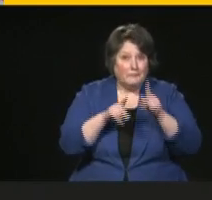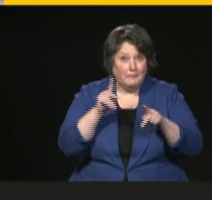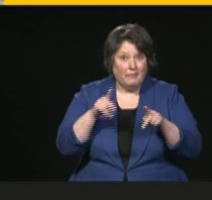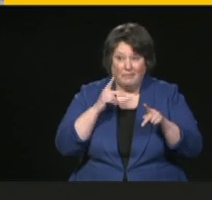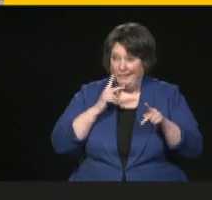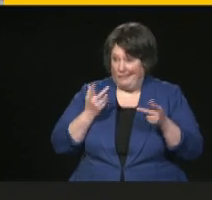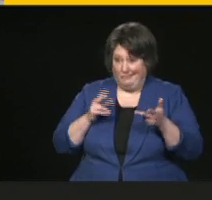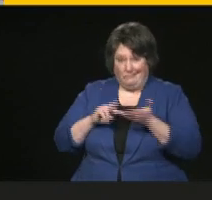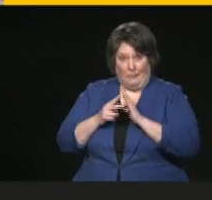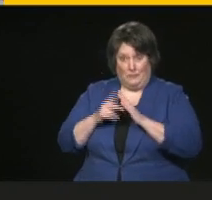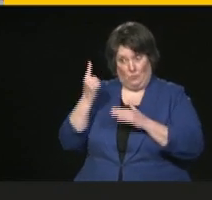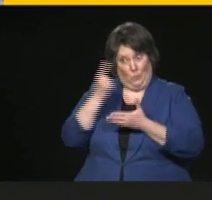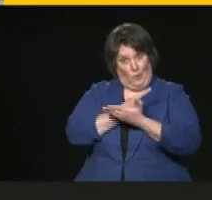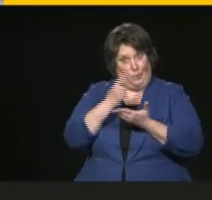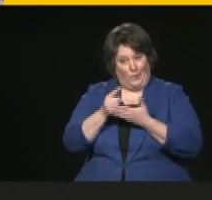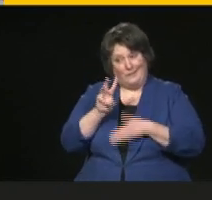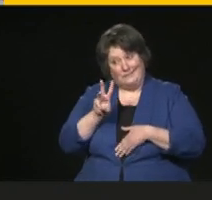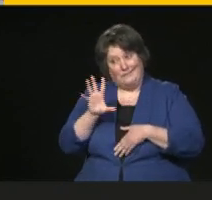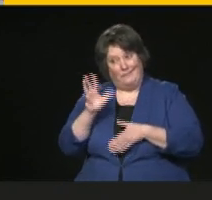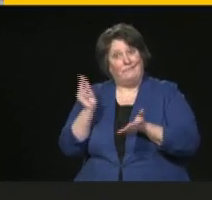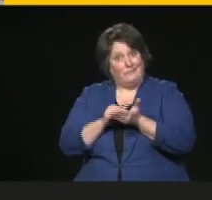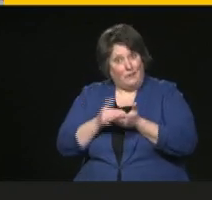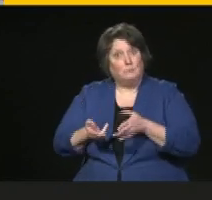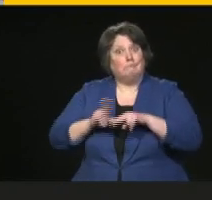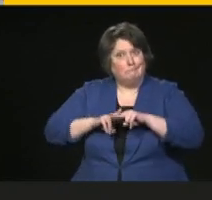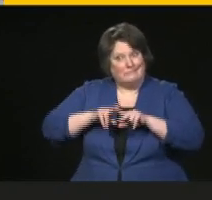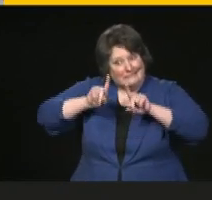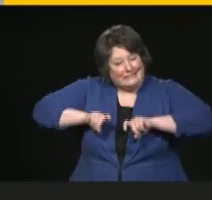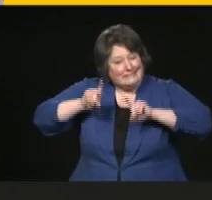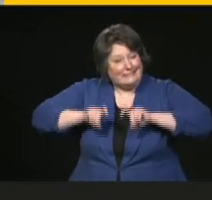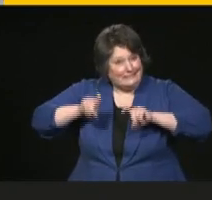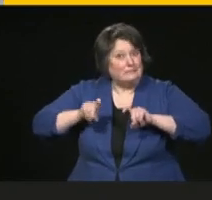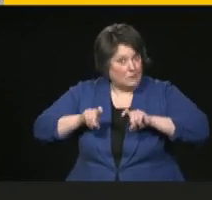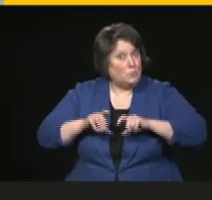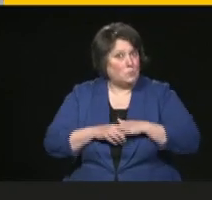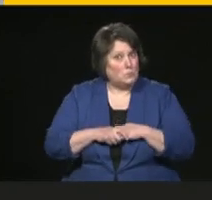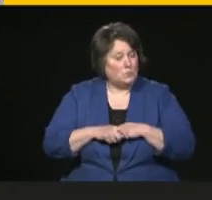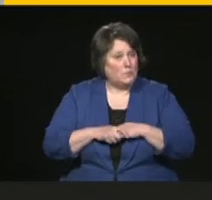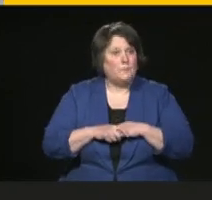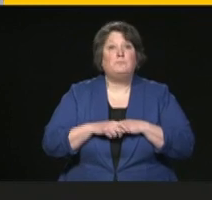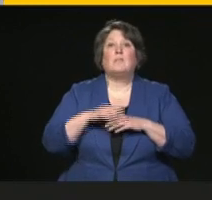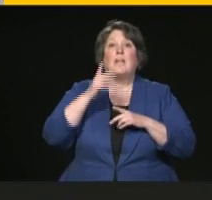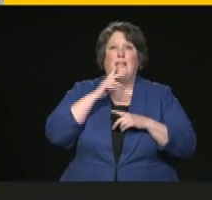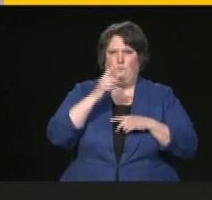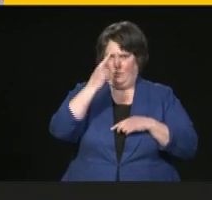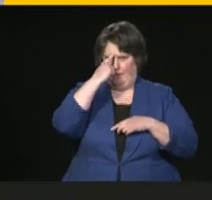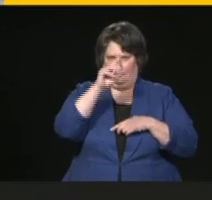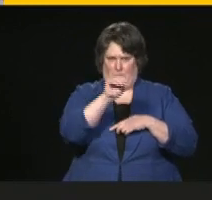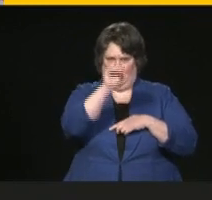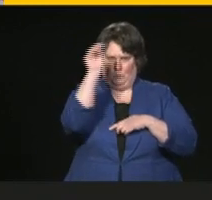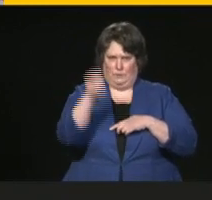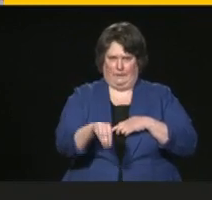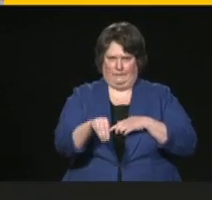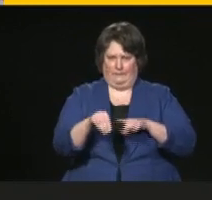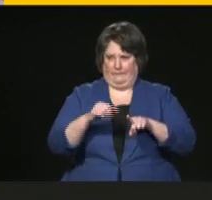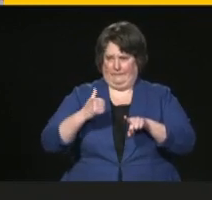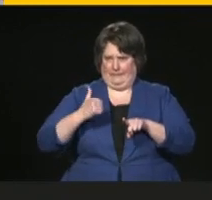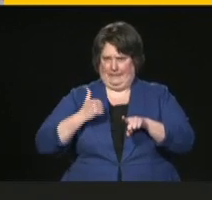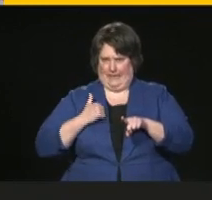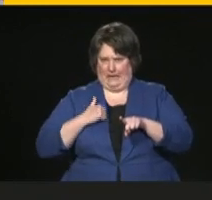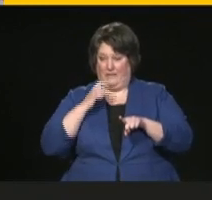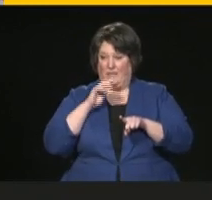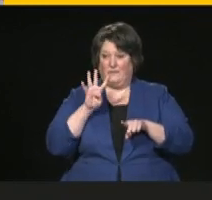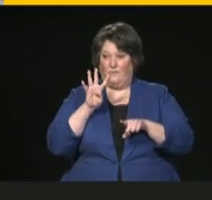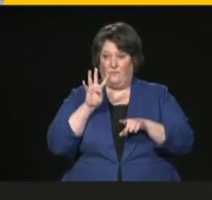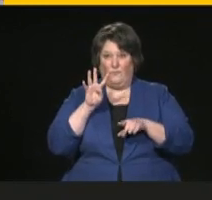people tested since Monday. On a per capita basis, that's more than 4,300 per million population, one